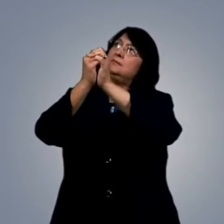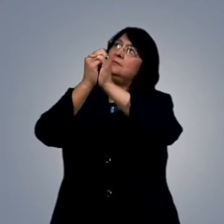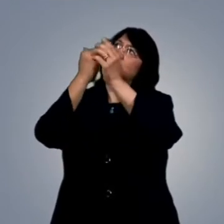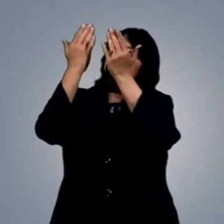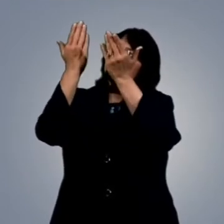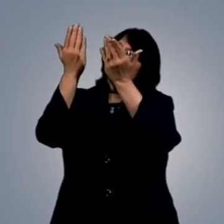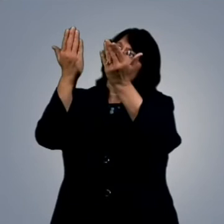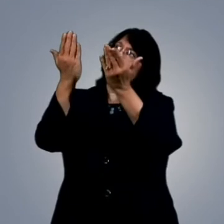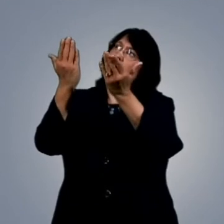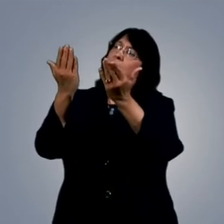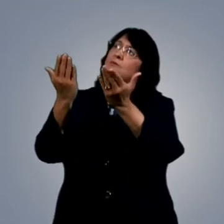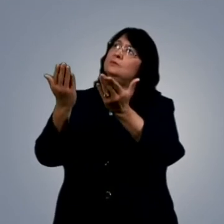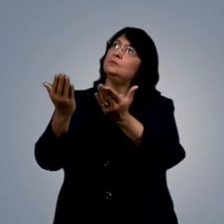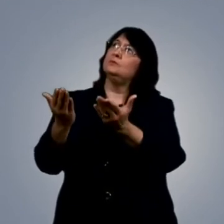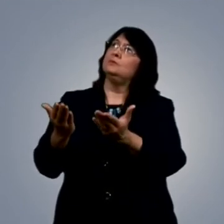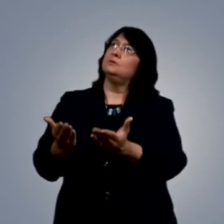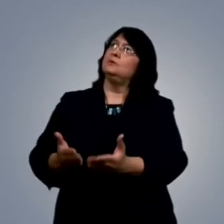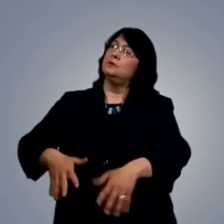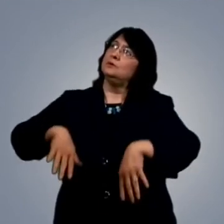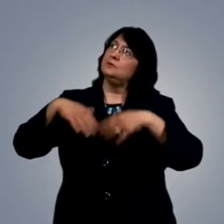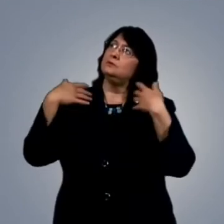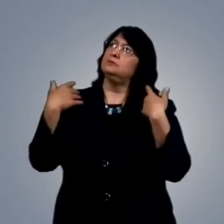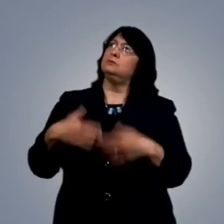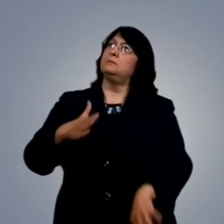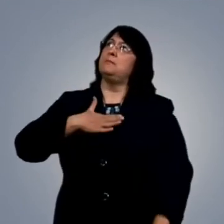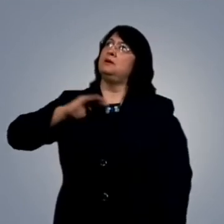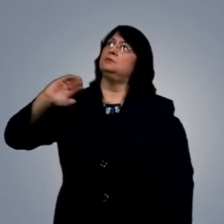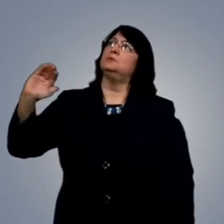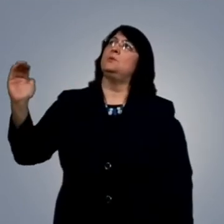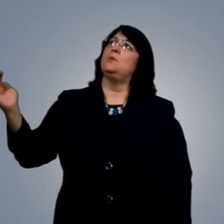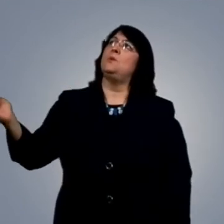worship you, oh, my